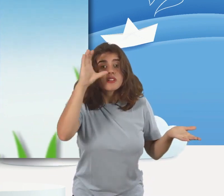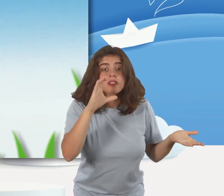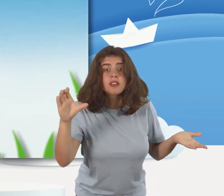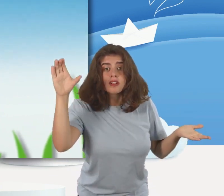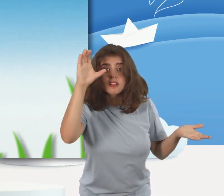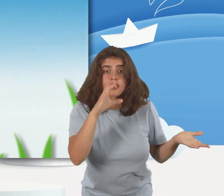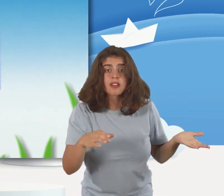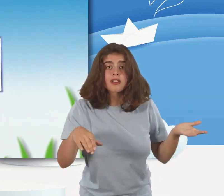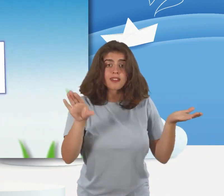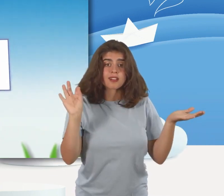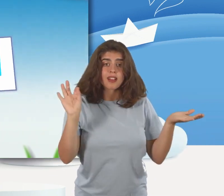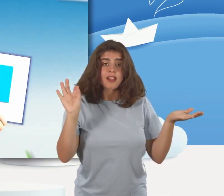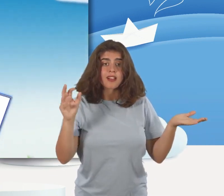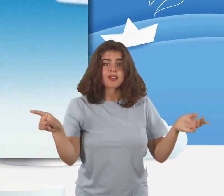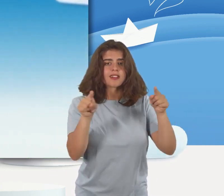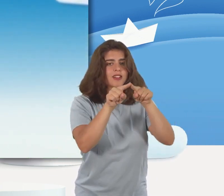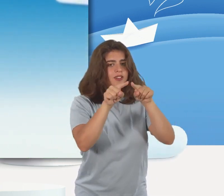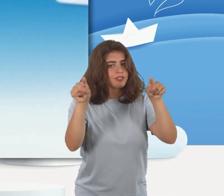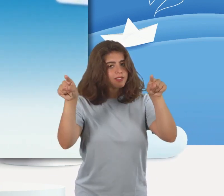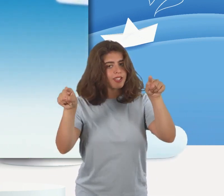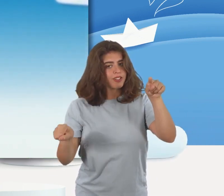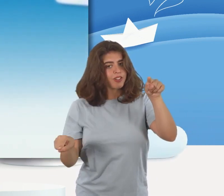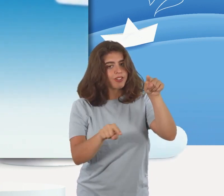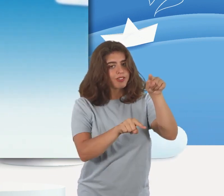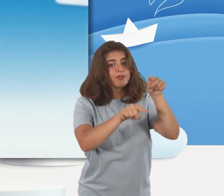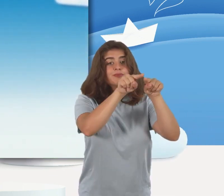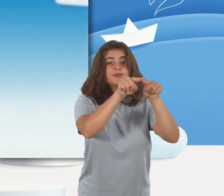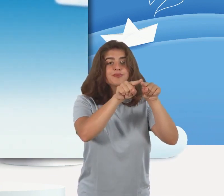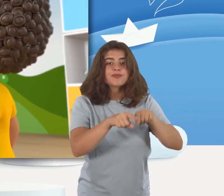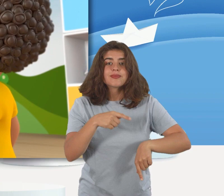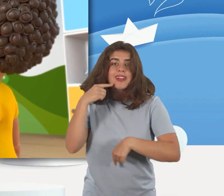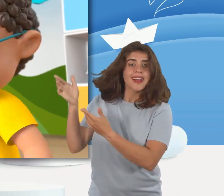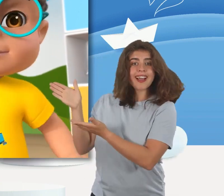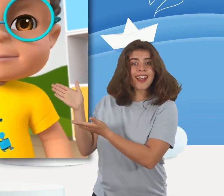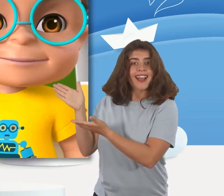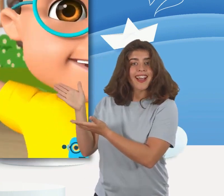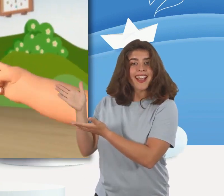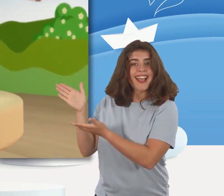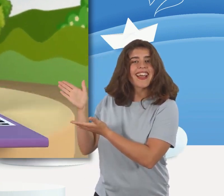Do you know what looks like a rectangle?